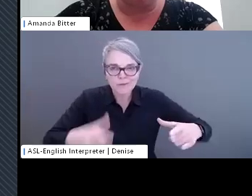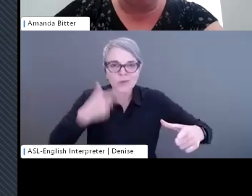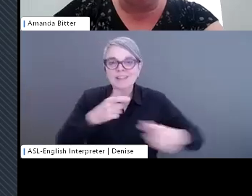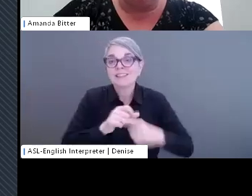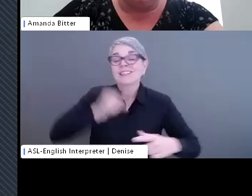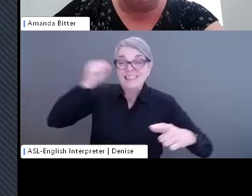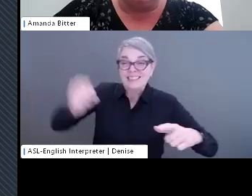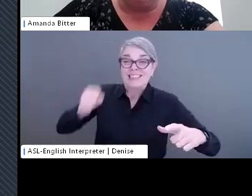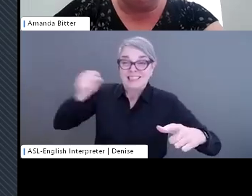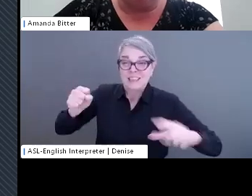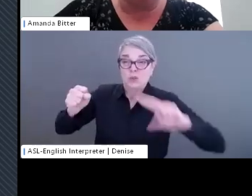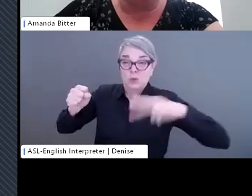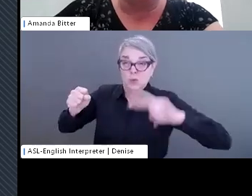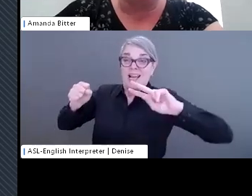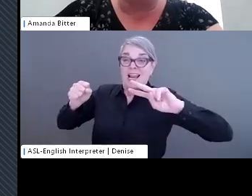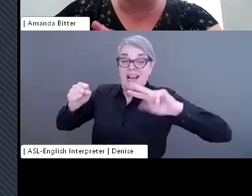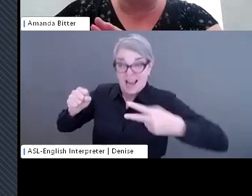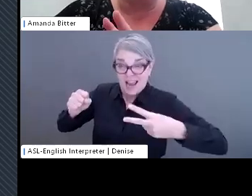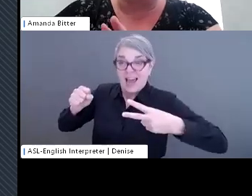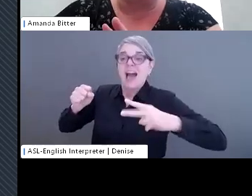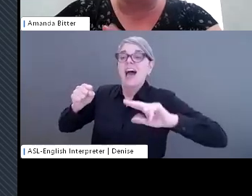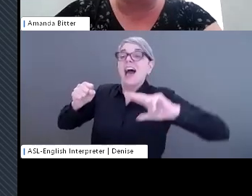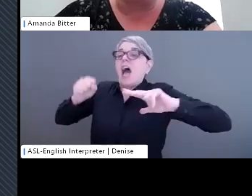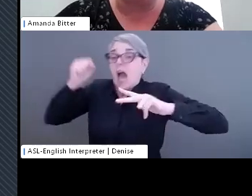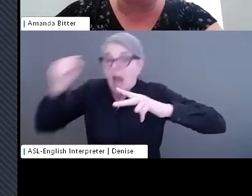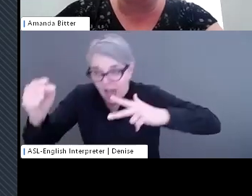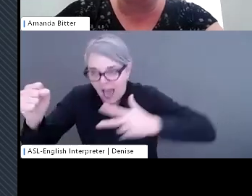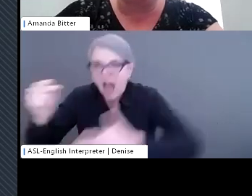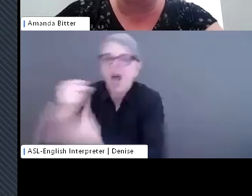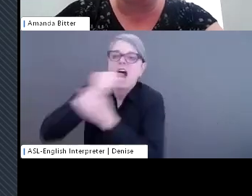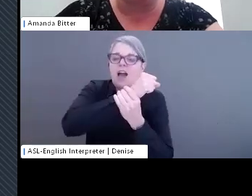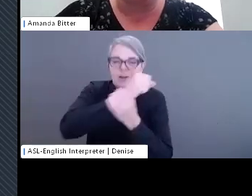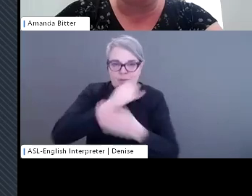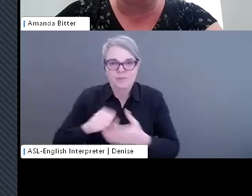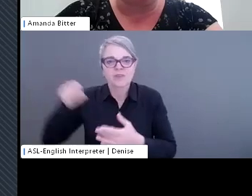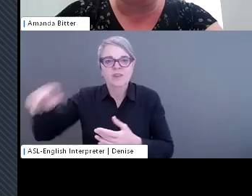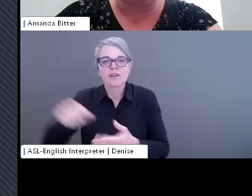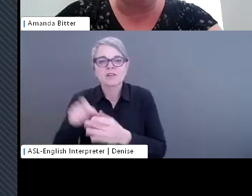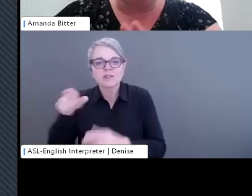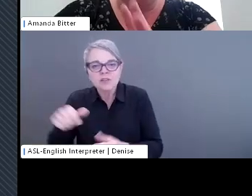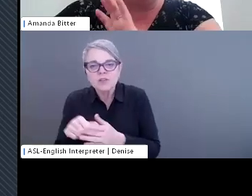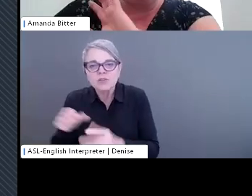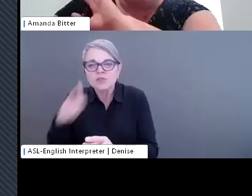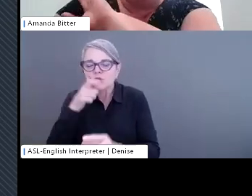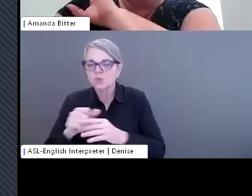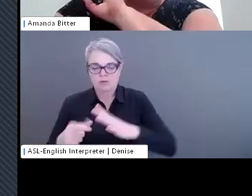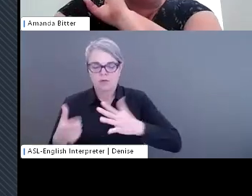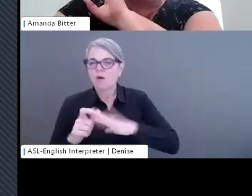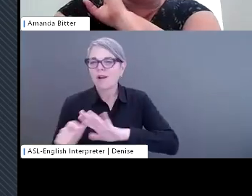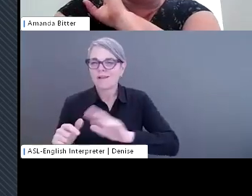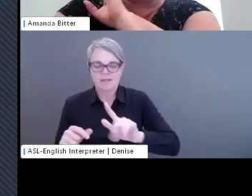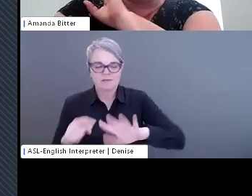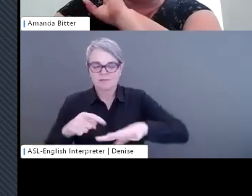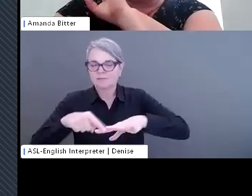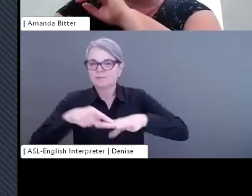third. And she was cut on the left index finger. So we're always looking for like defensive wounds. So she had put her